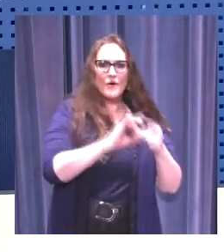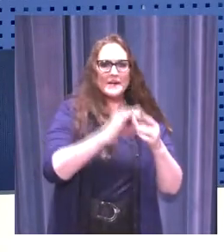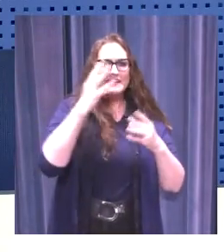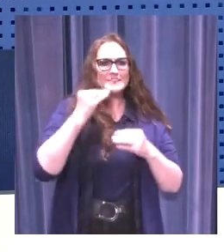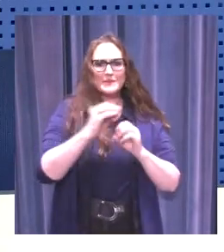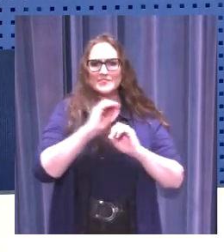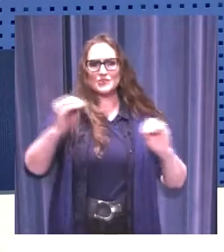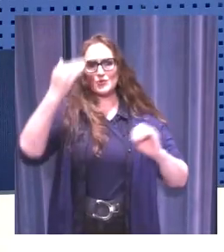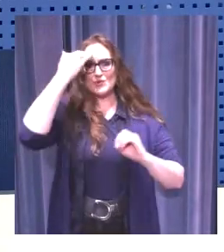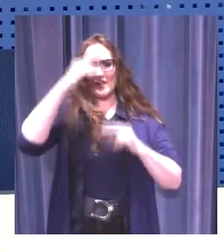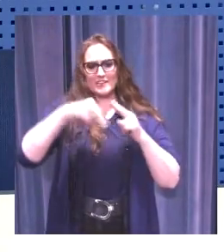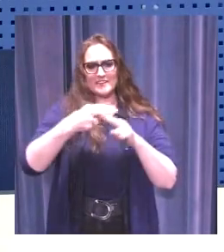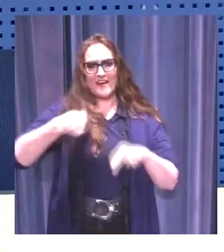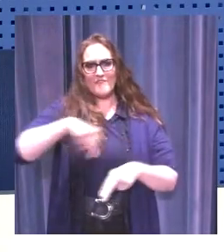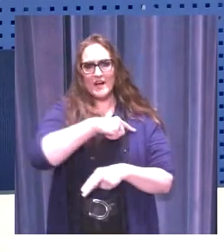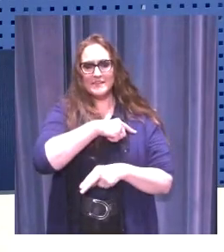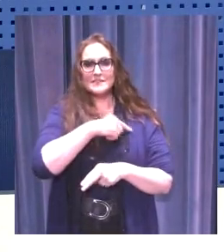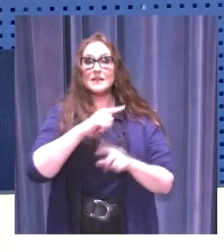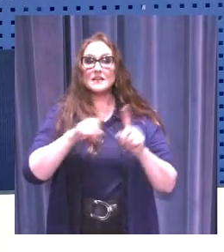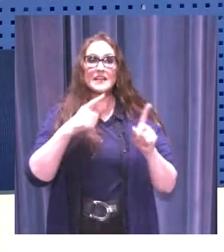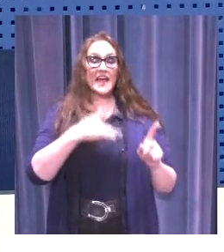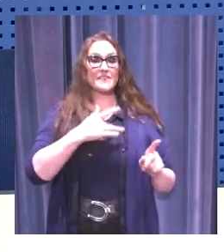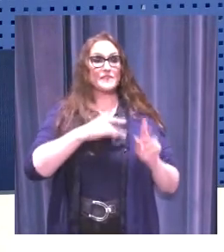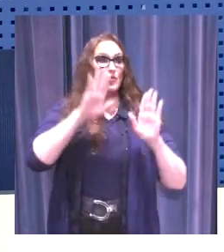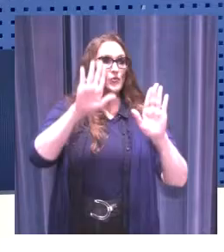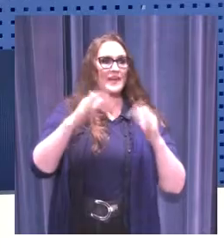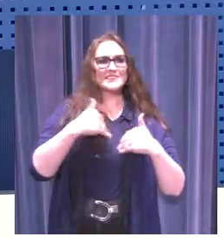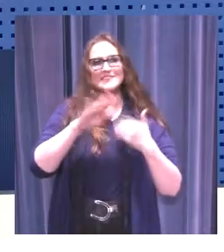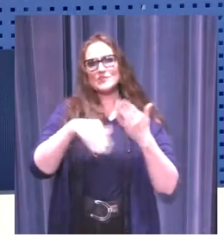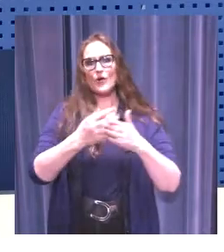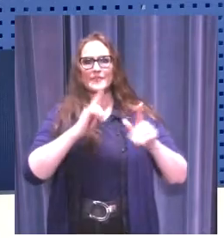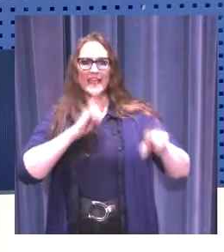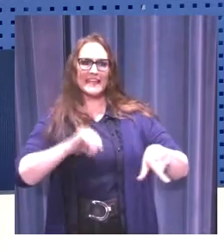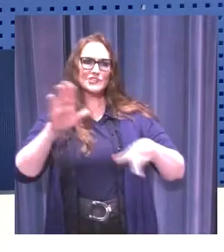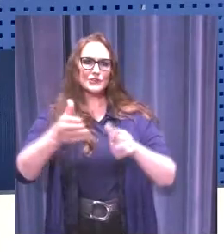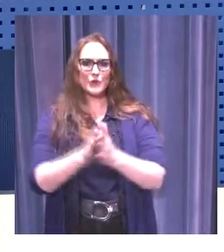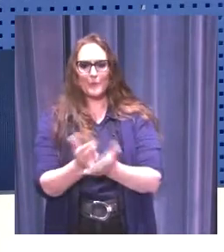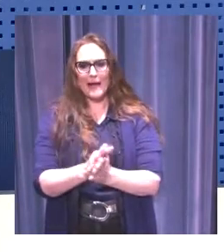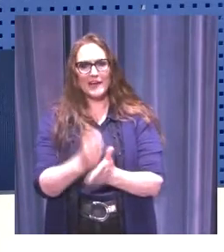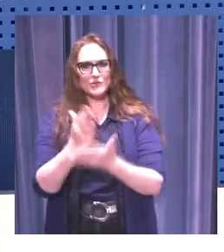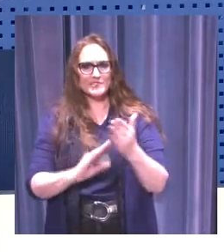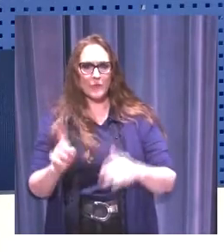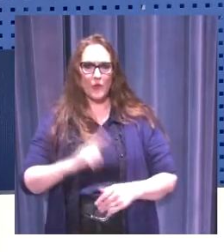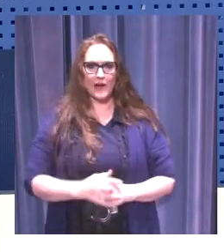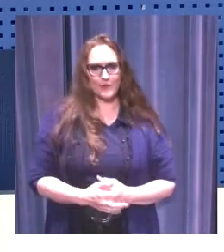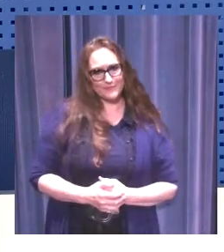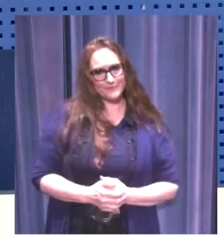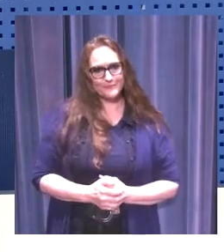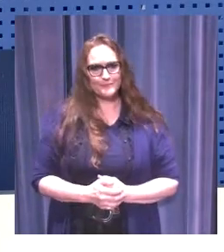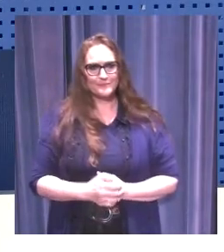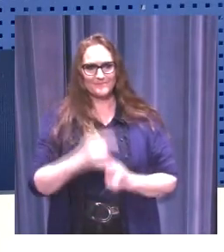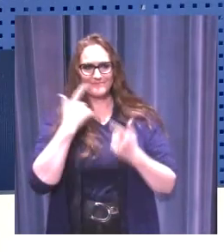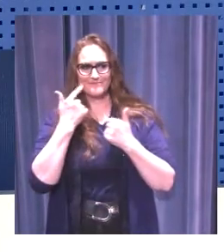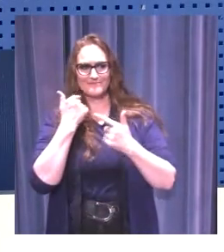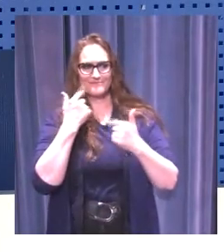of us. Although I feel great that she has all the answers in her binder somewhere.